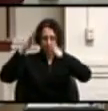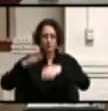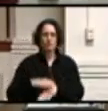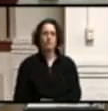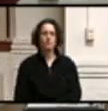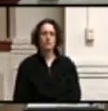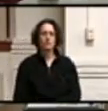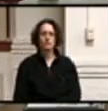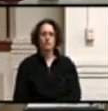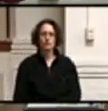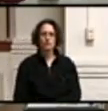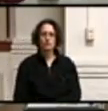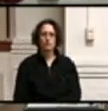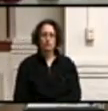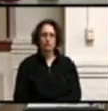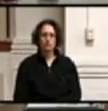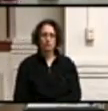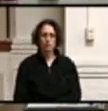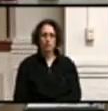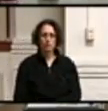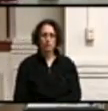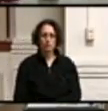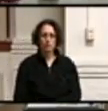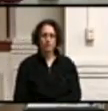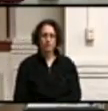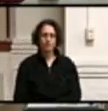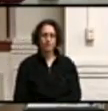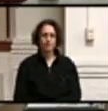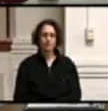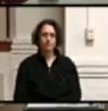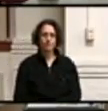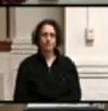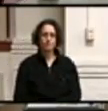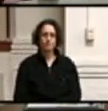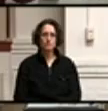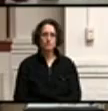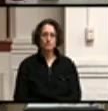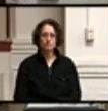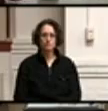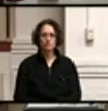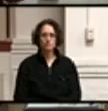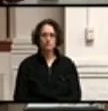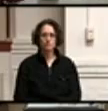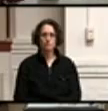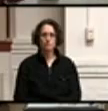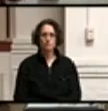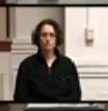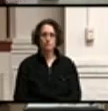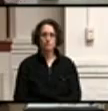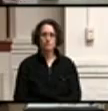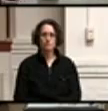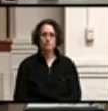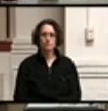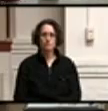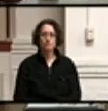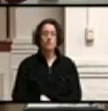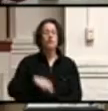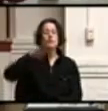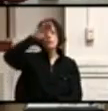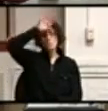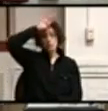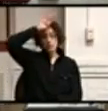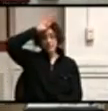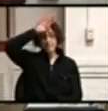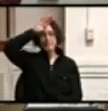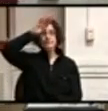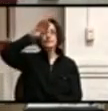both police and fire have had groups that have disseminated this information out to what I'll say the rank and file, and have